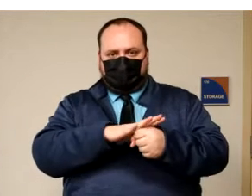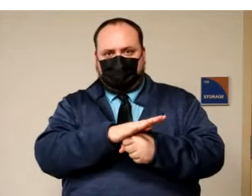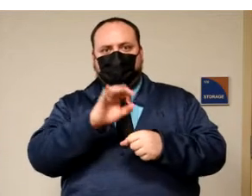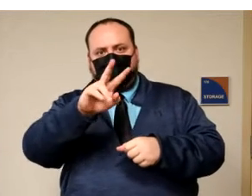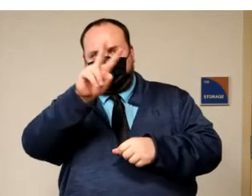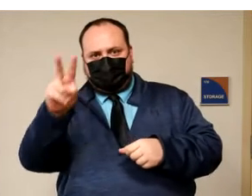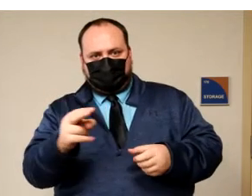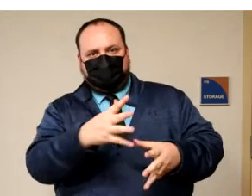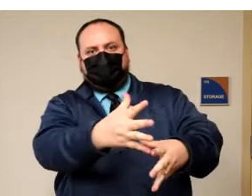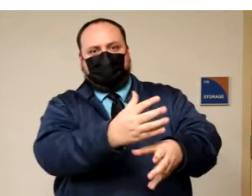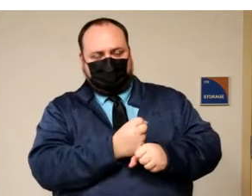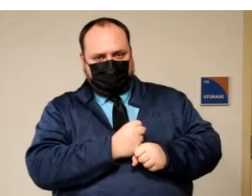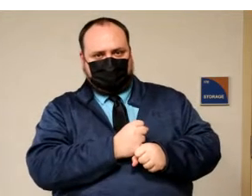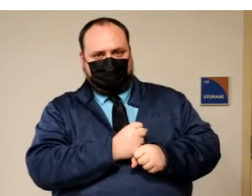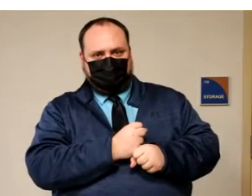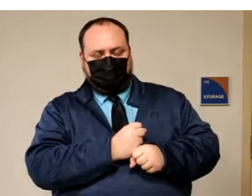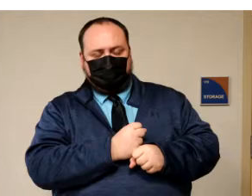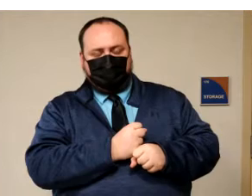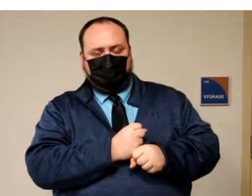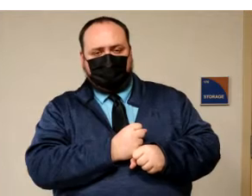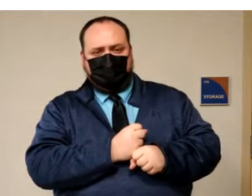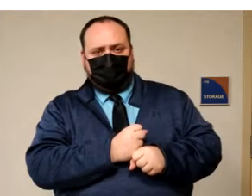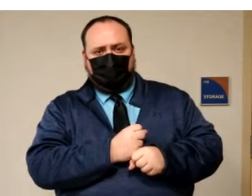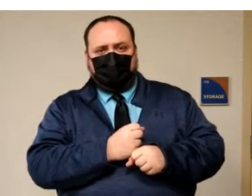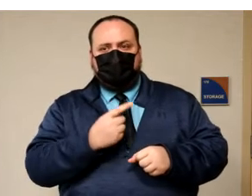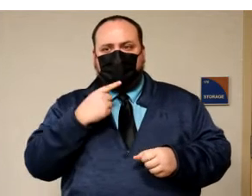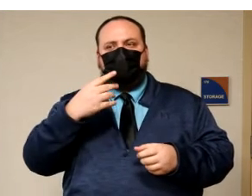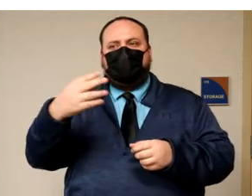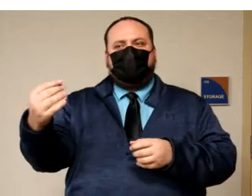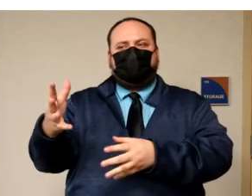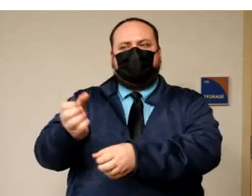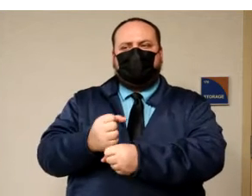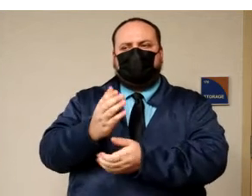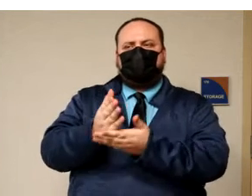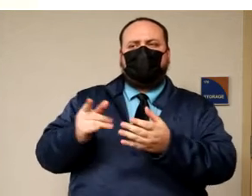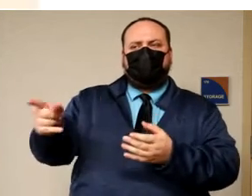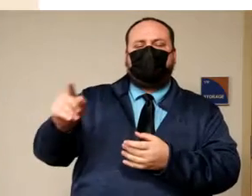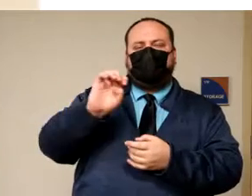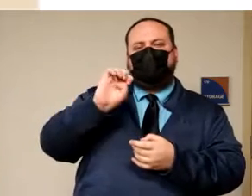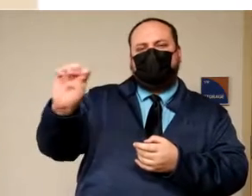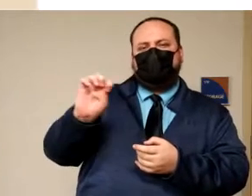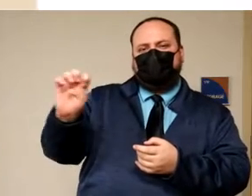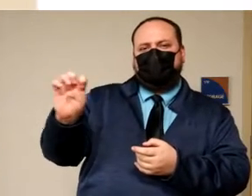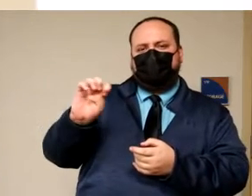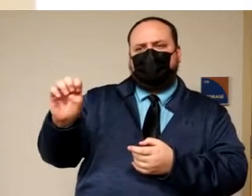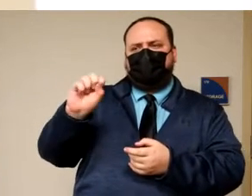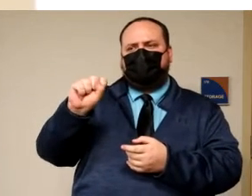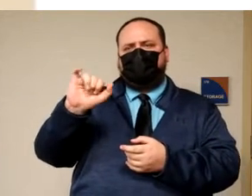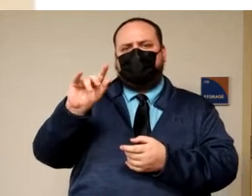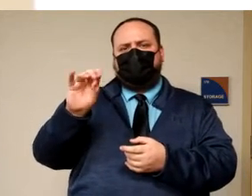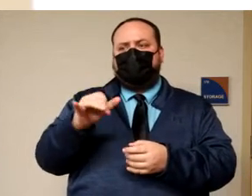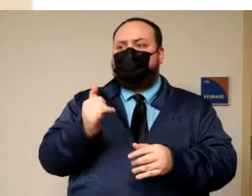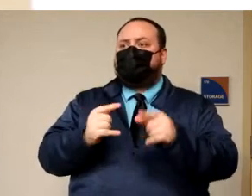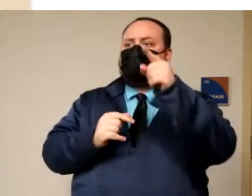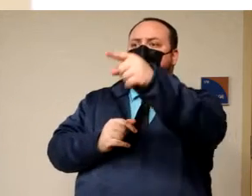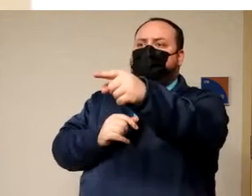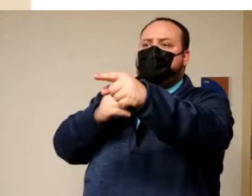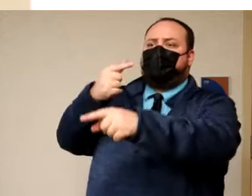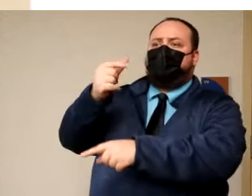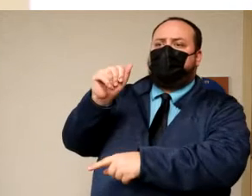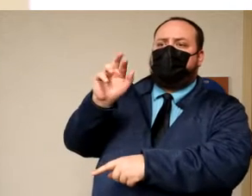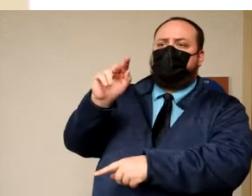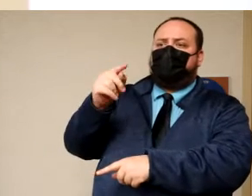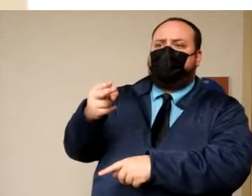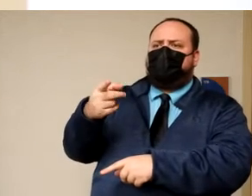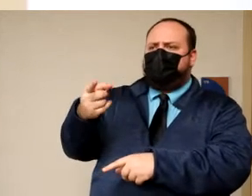Visalia, taking in that eastern side. Is there any reason, like, it just seems, this one seems